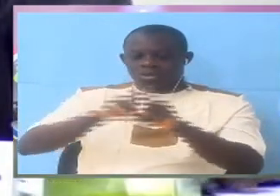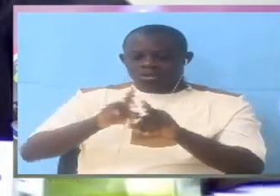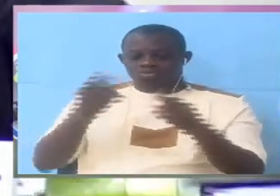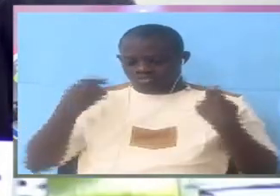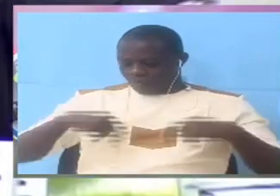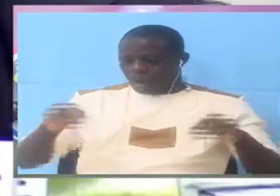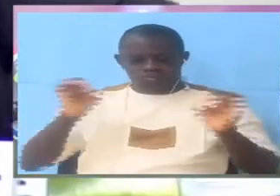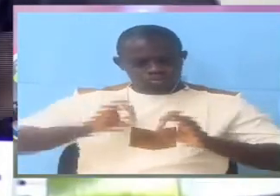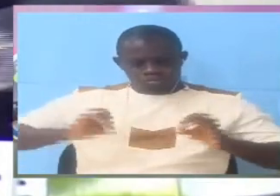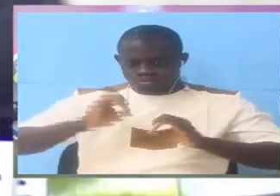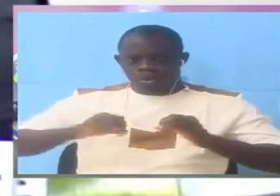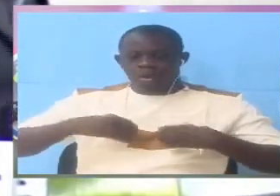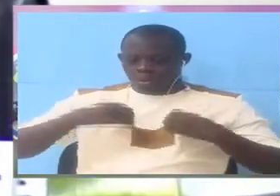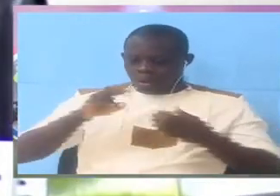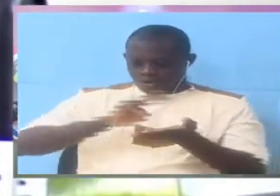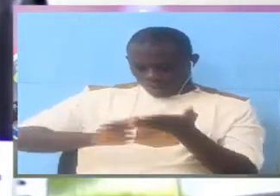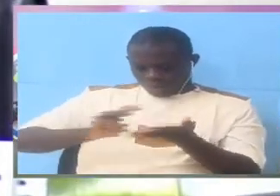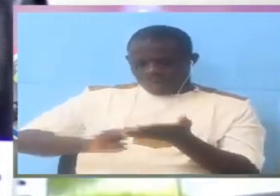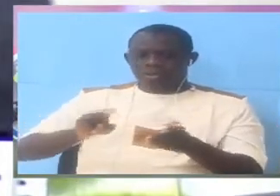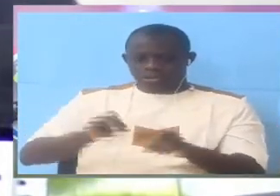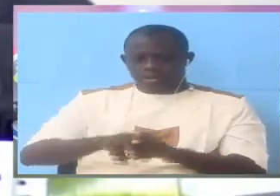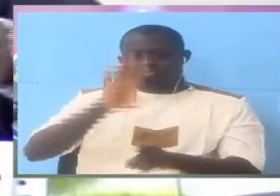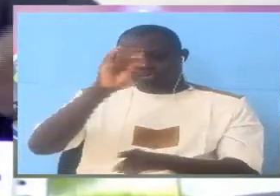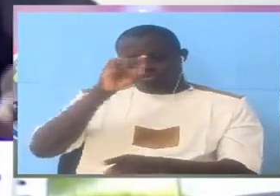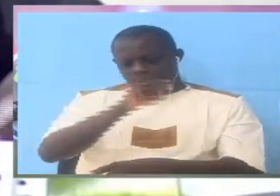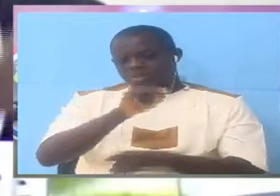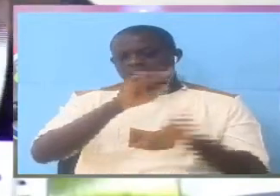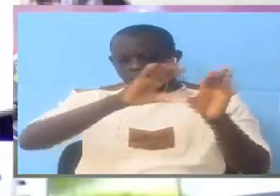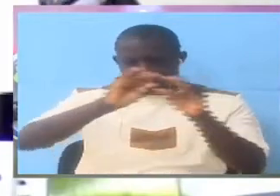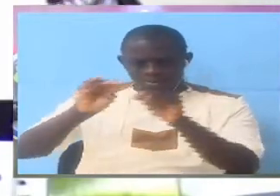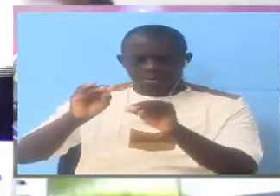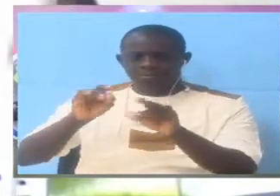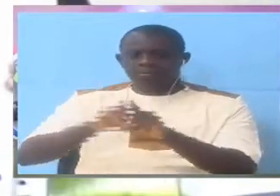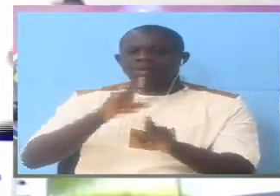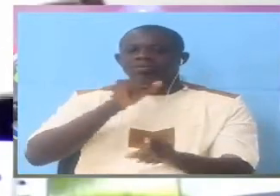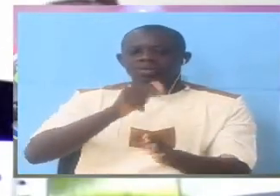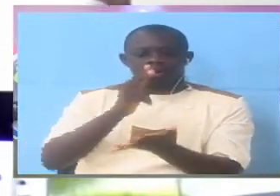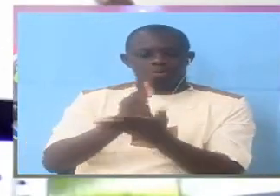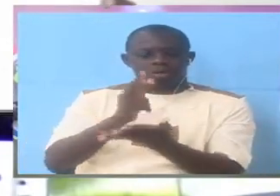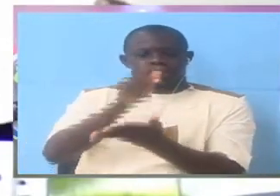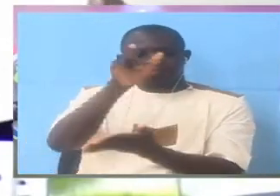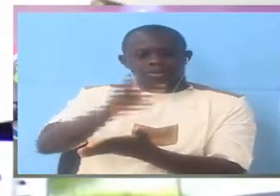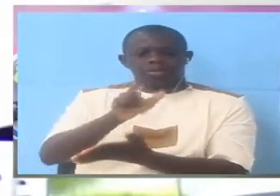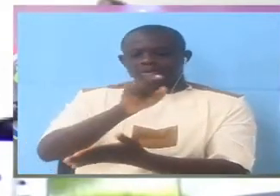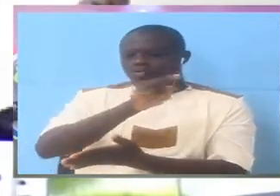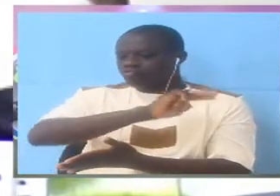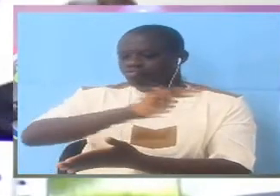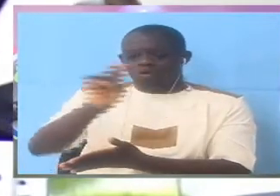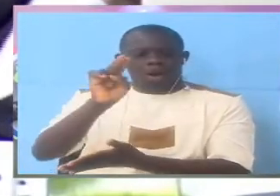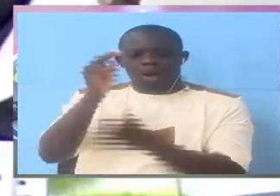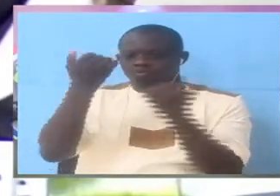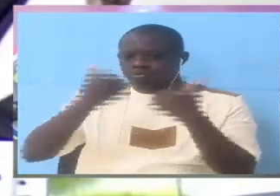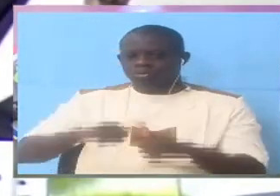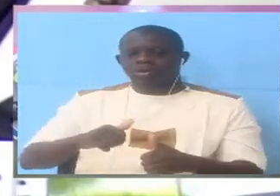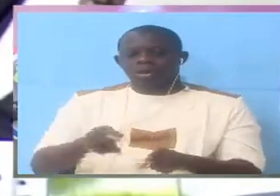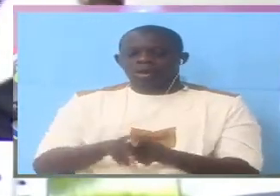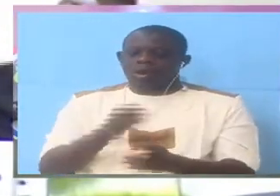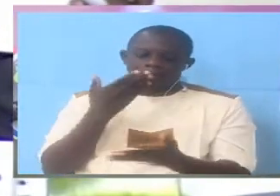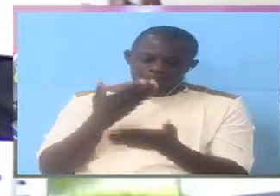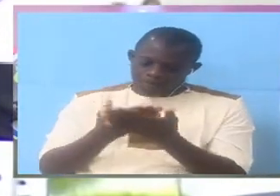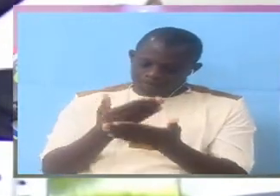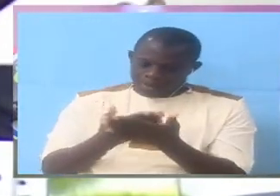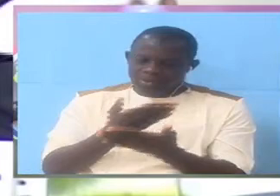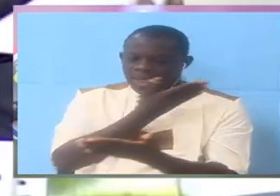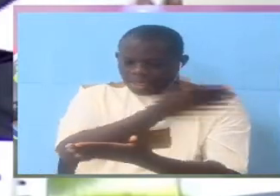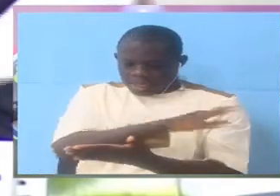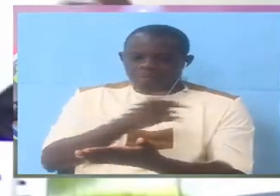Mr. Witness, but that is certainly not the case. I'm coming, yes, because... No. Just allow me to learn, please. But please, allow me to learn. Let